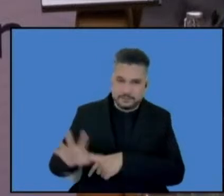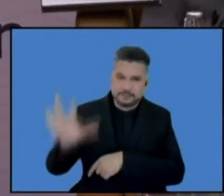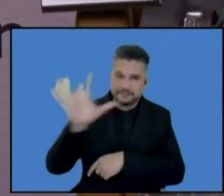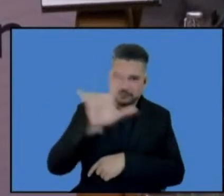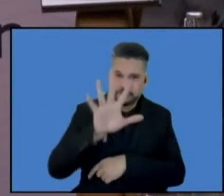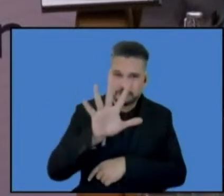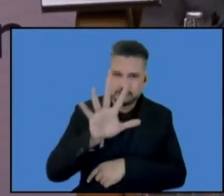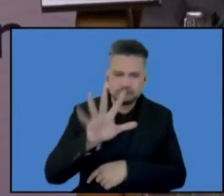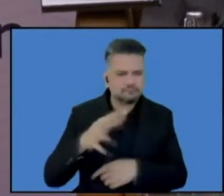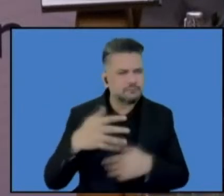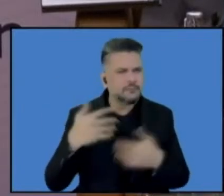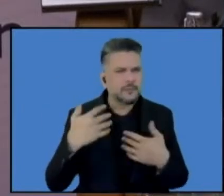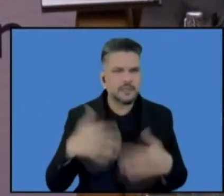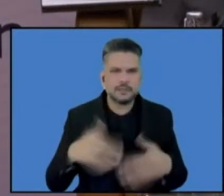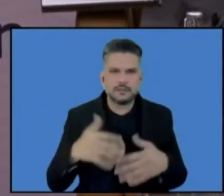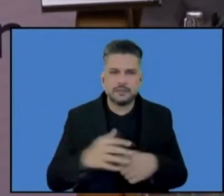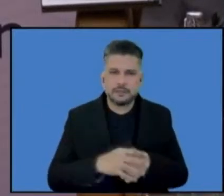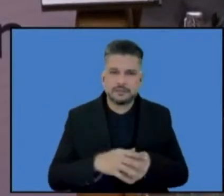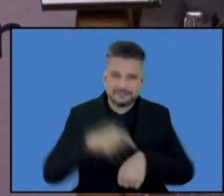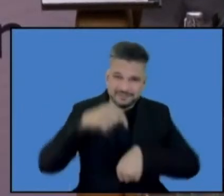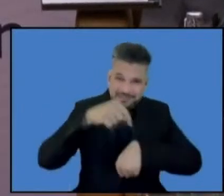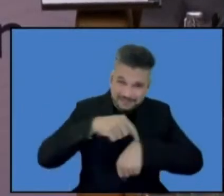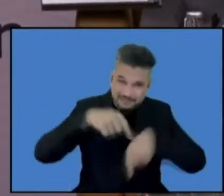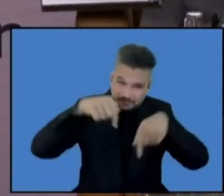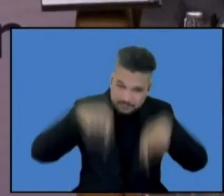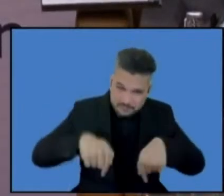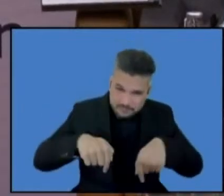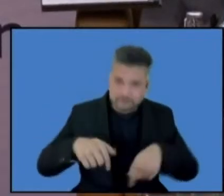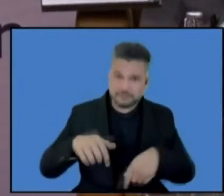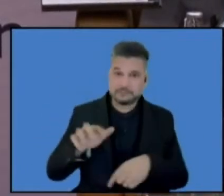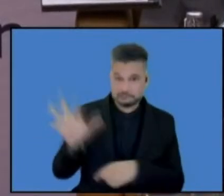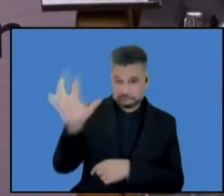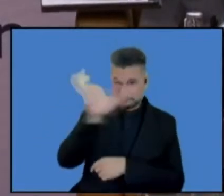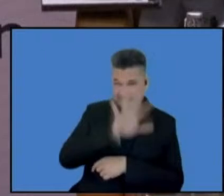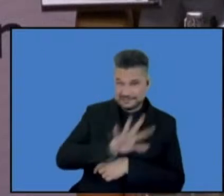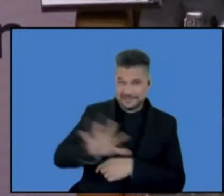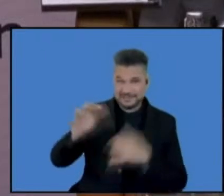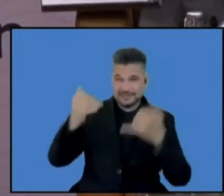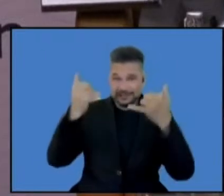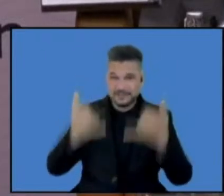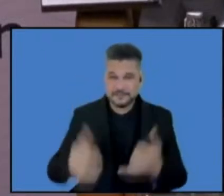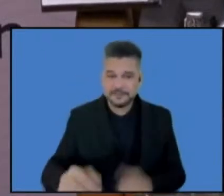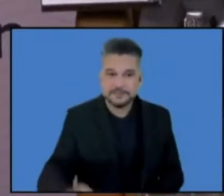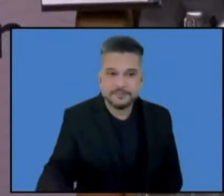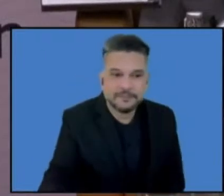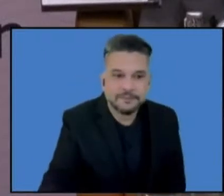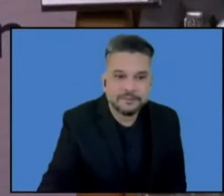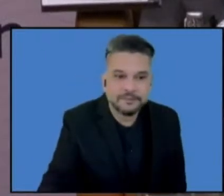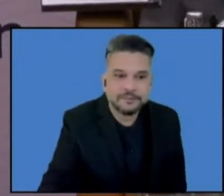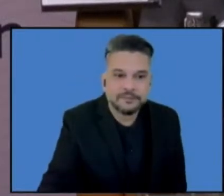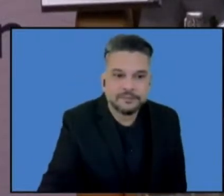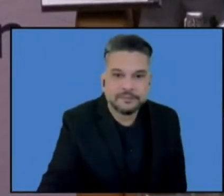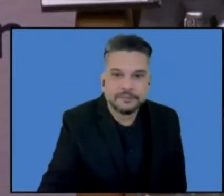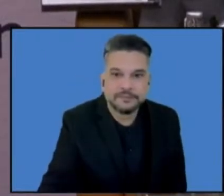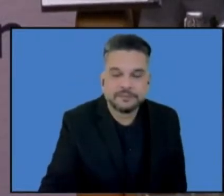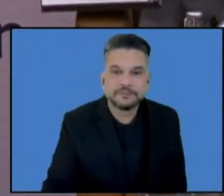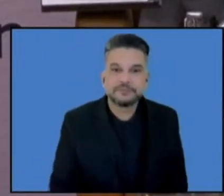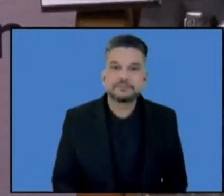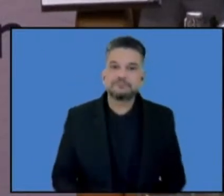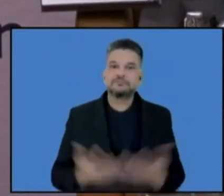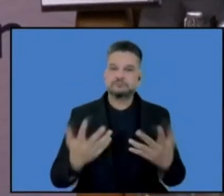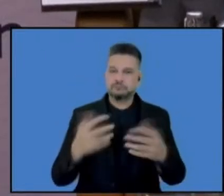is the time and the region of the extremes. Some of the richest country in the world and some of the poorest country in the